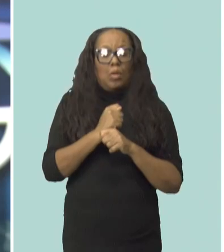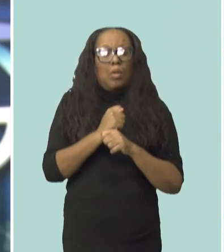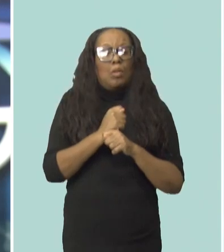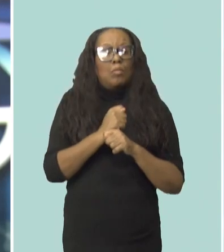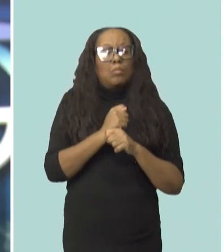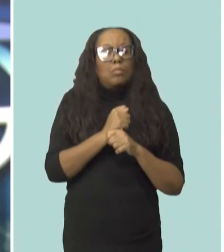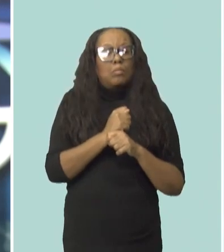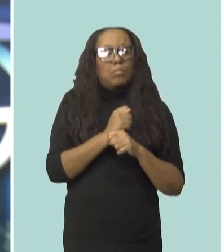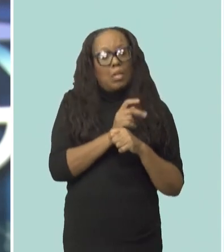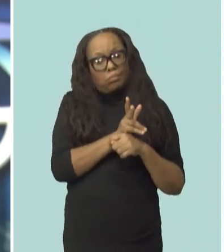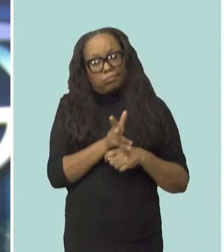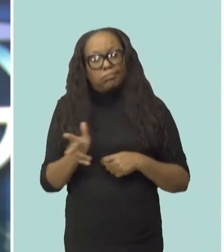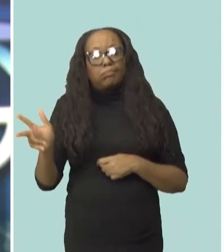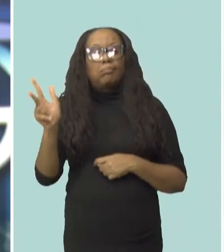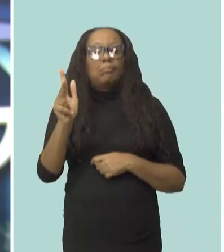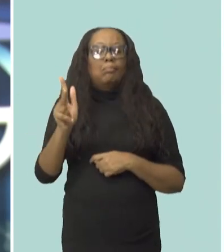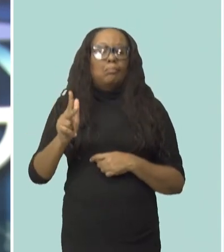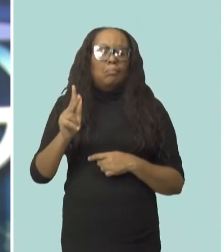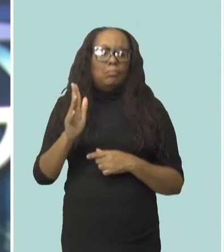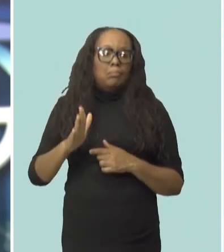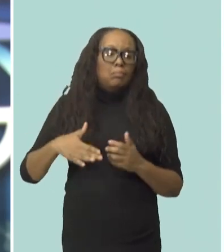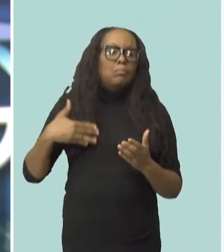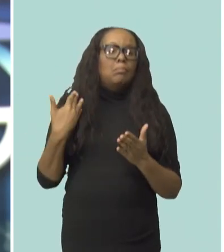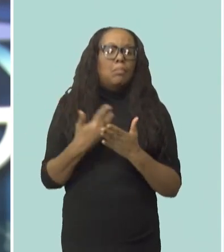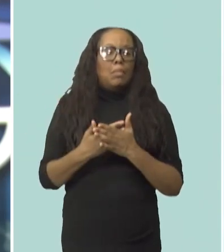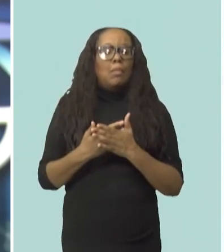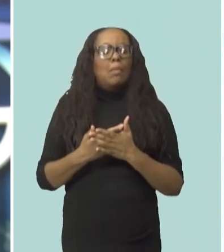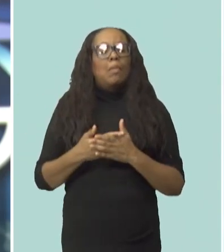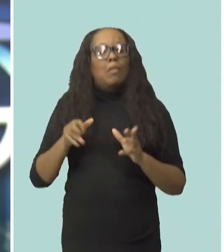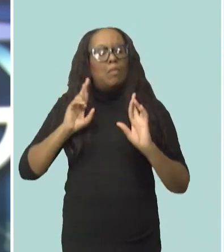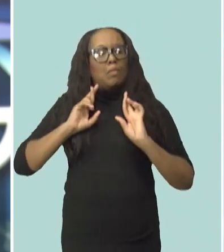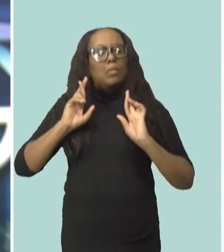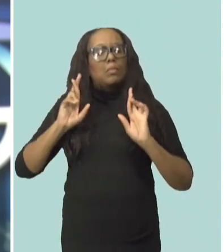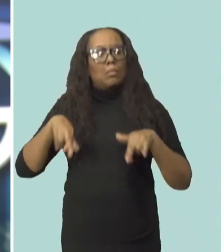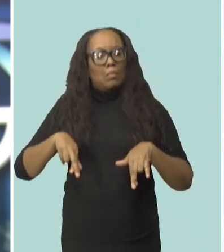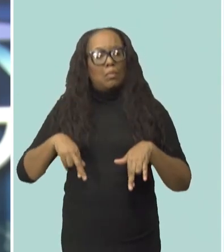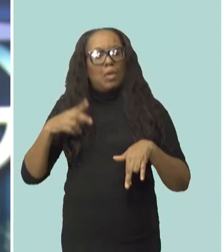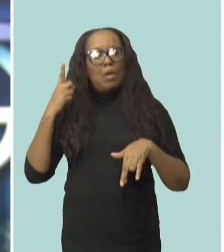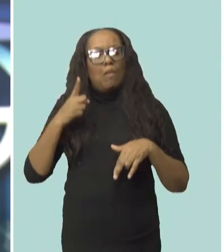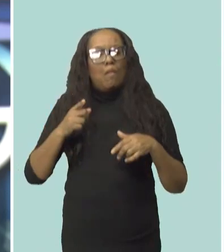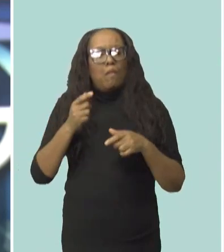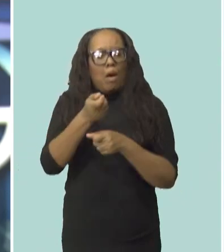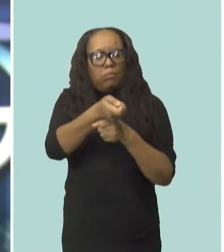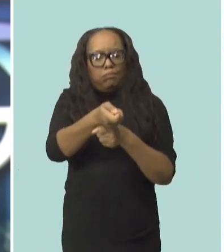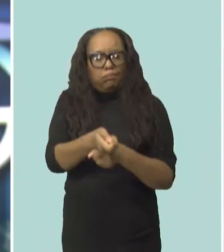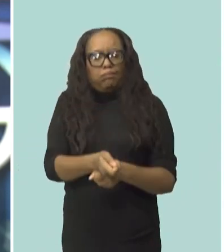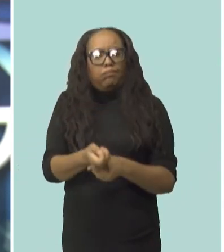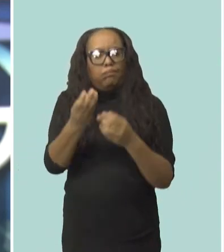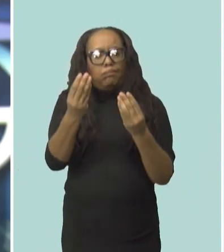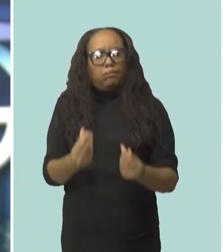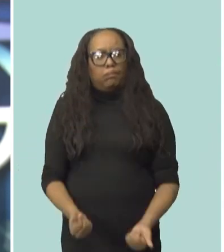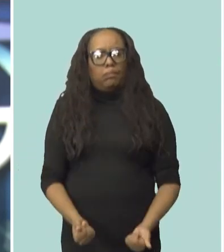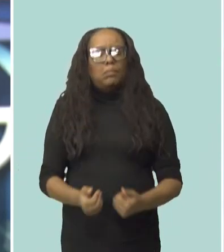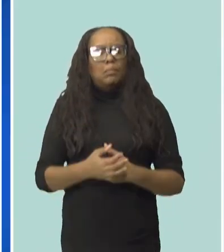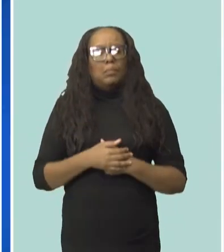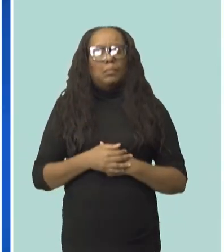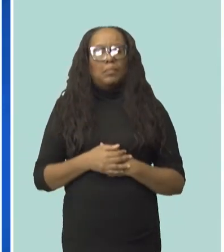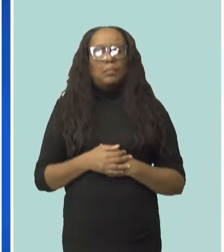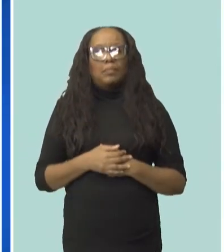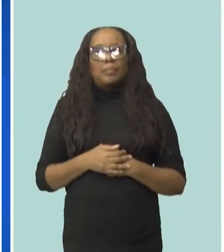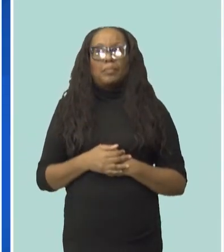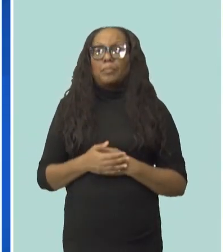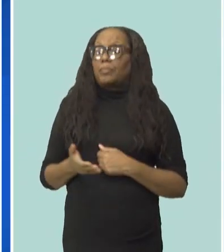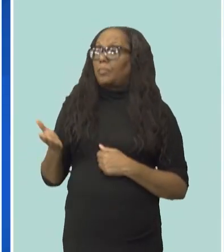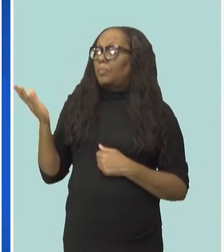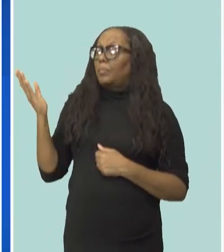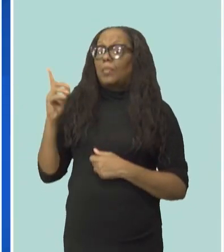one from the Bridgetown station and the other from the Port station, along with several officers, responded. When he